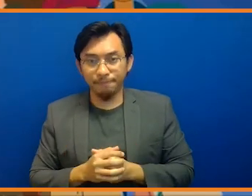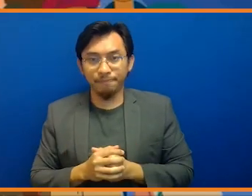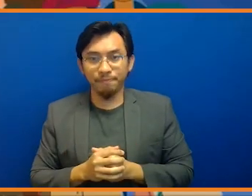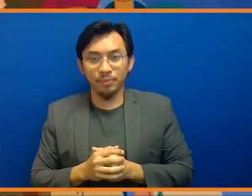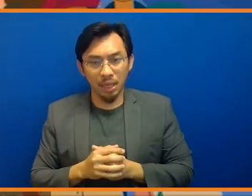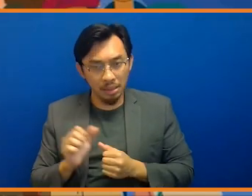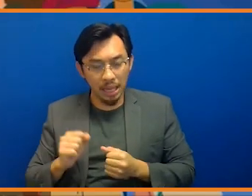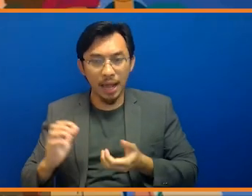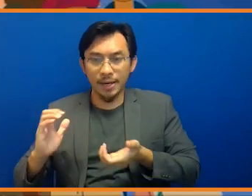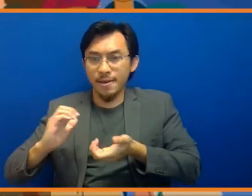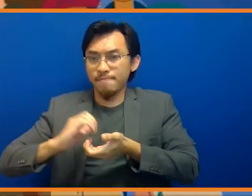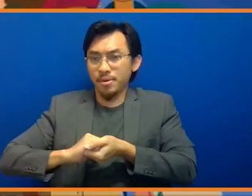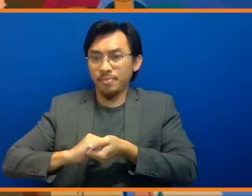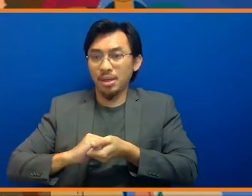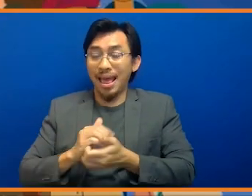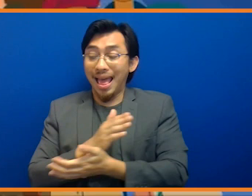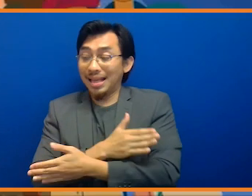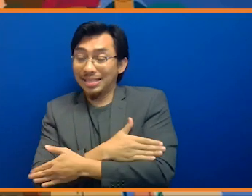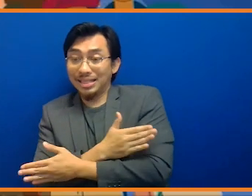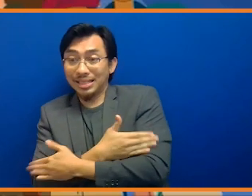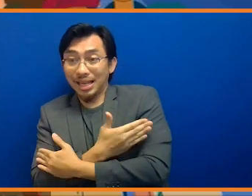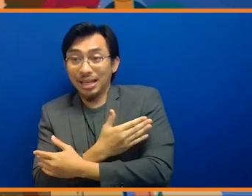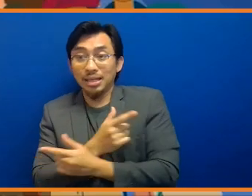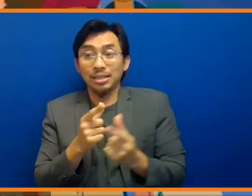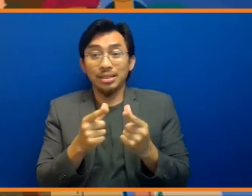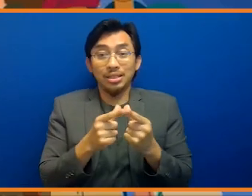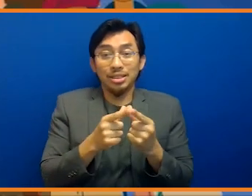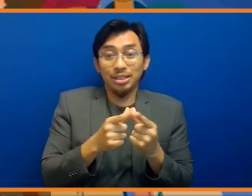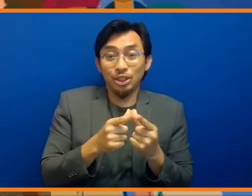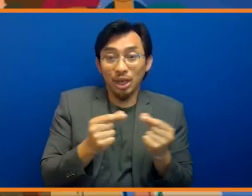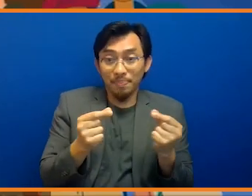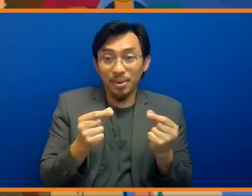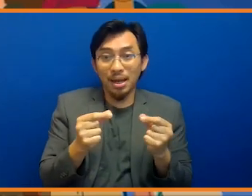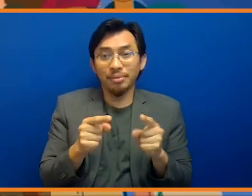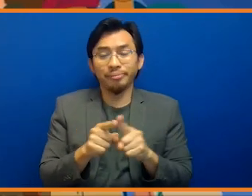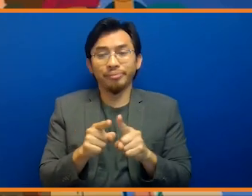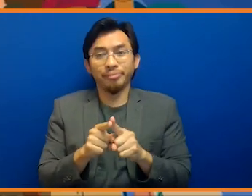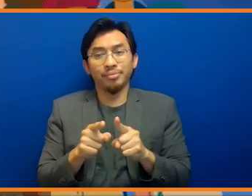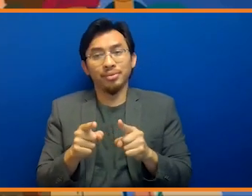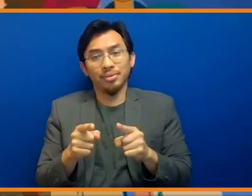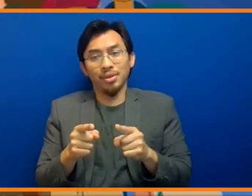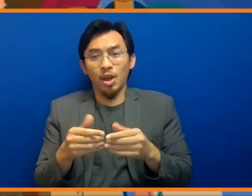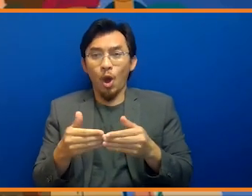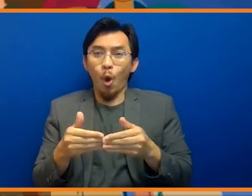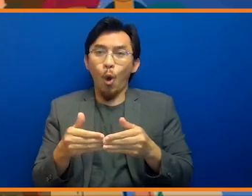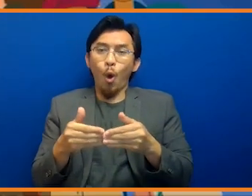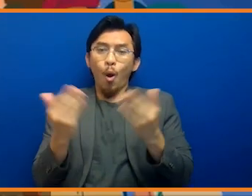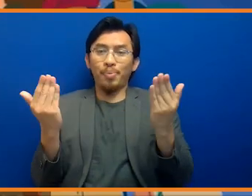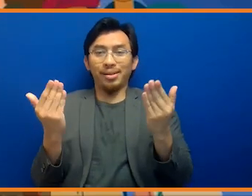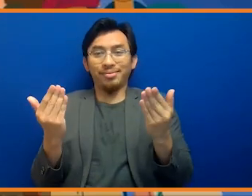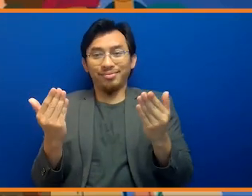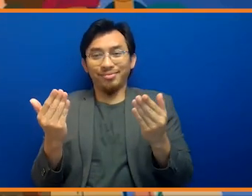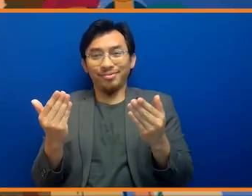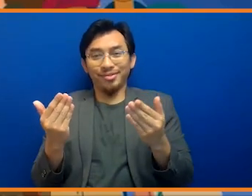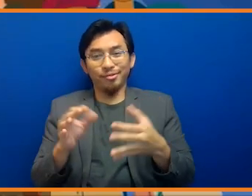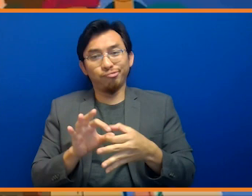we make the collaboration between Aceh and Japan, like opening Japan corners. Yeah, these are the kind of